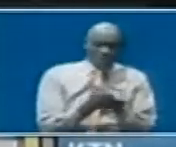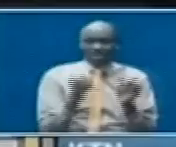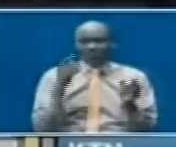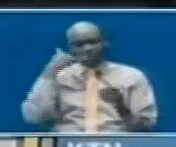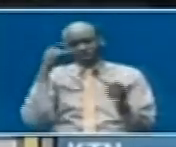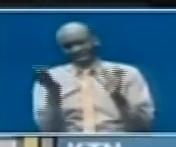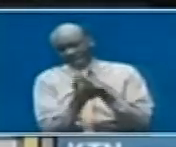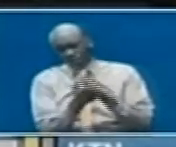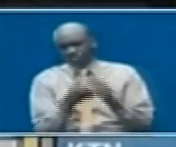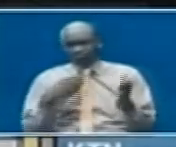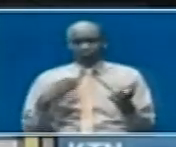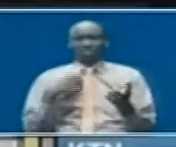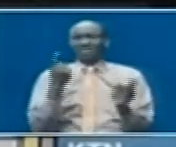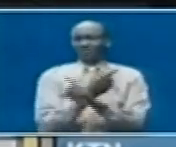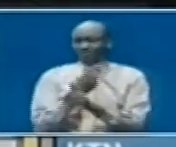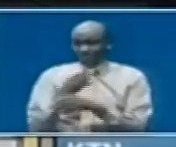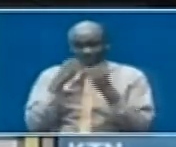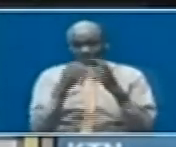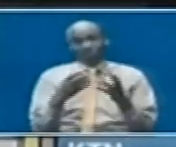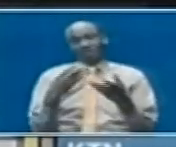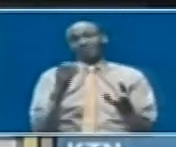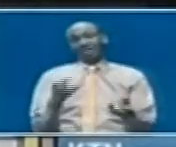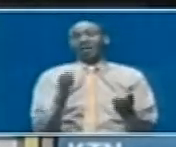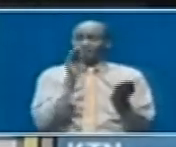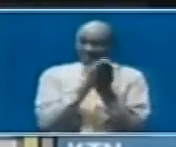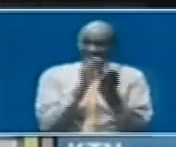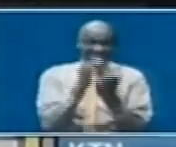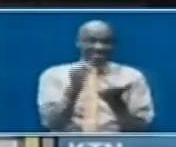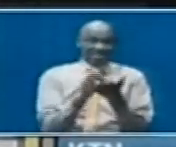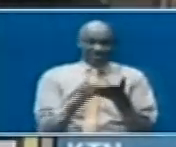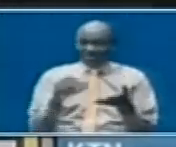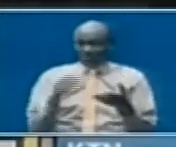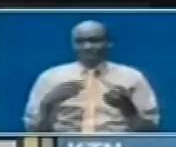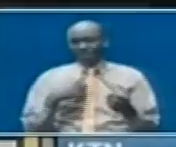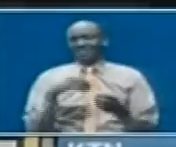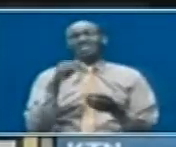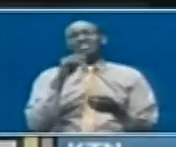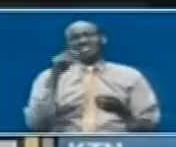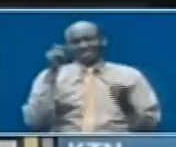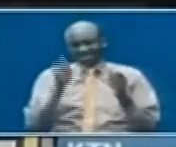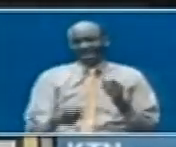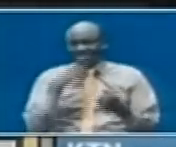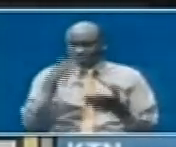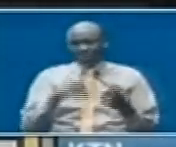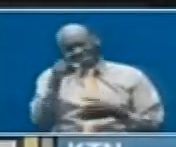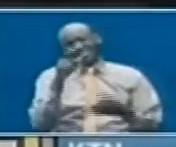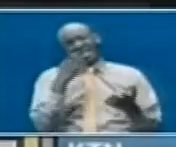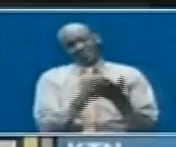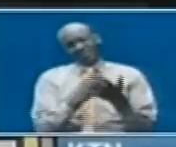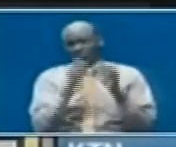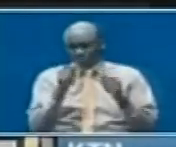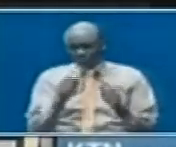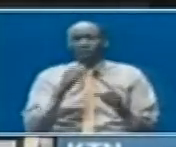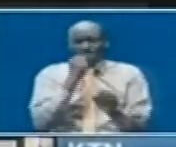about tax returns, and he also talked about bank statements. And the judges asked him, will this evidence make